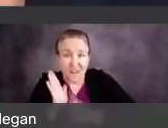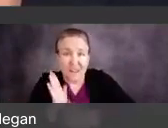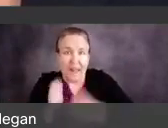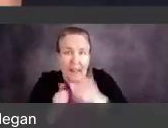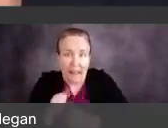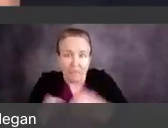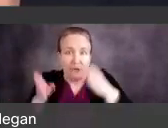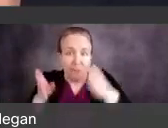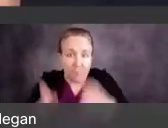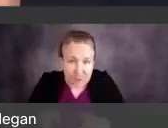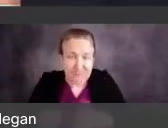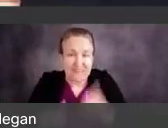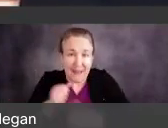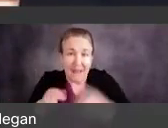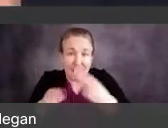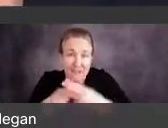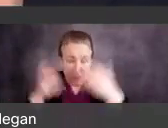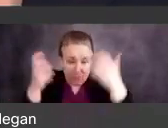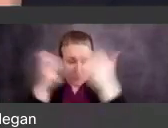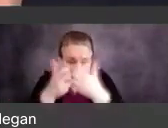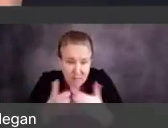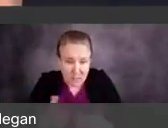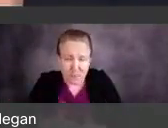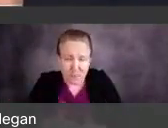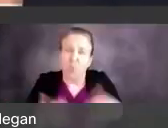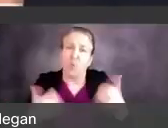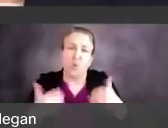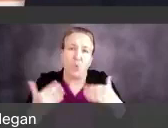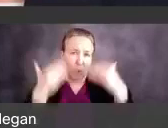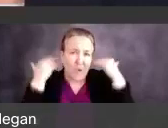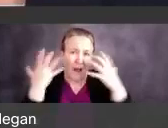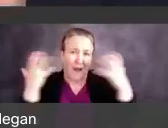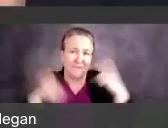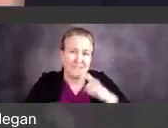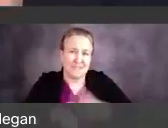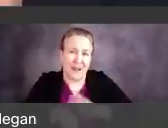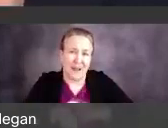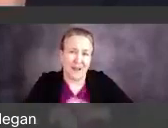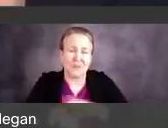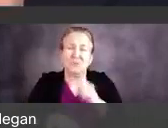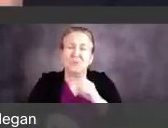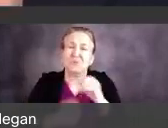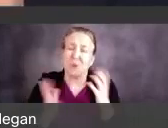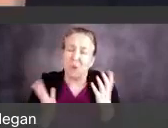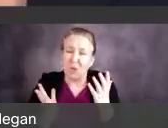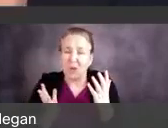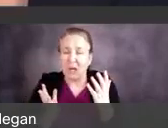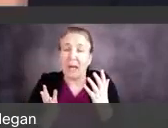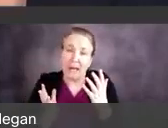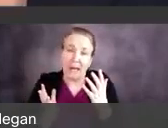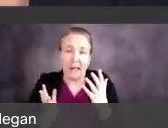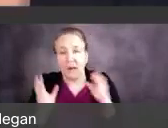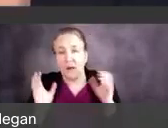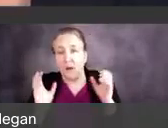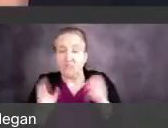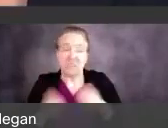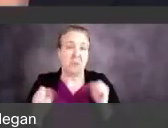every single name matched up on every single list. So it is possible to sneak